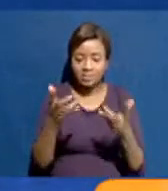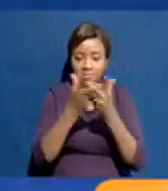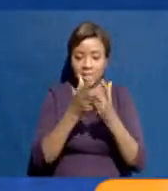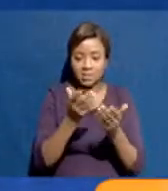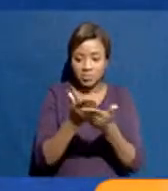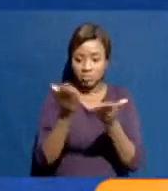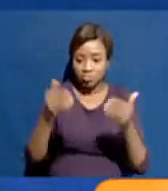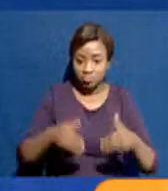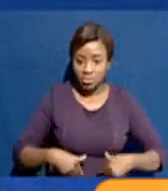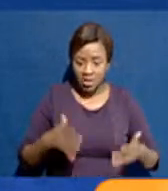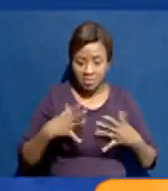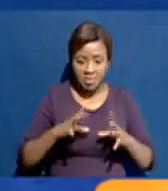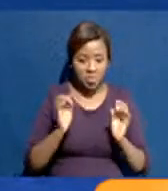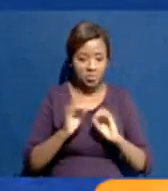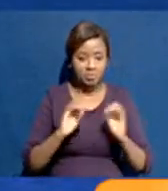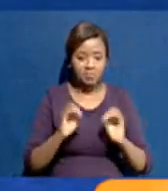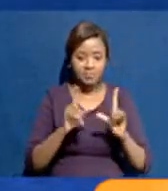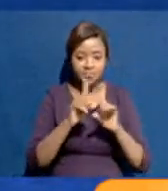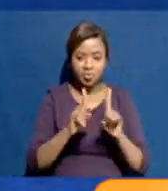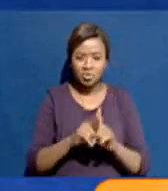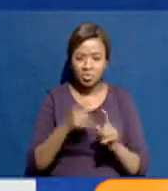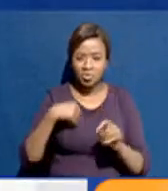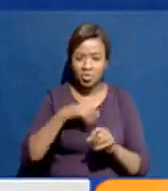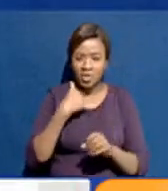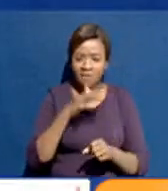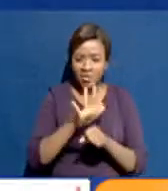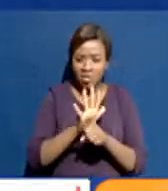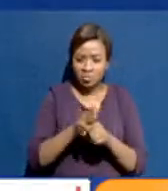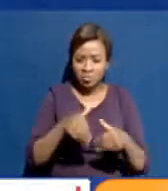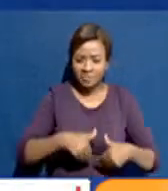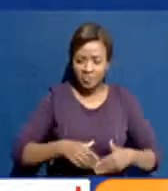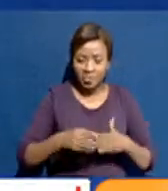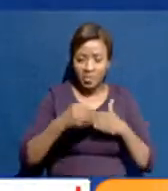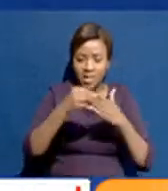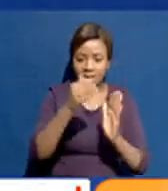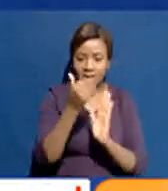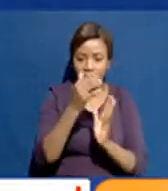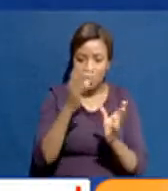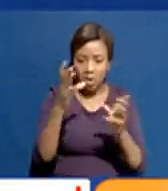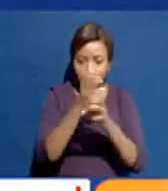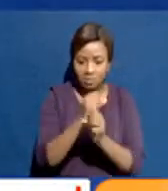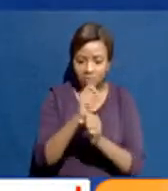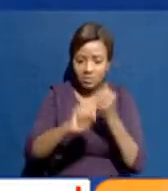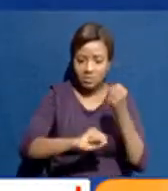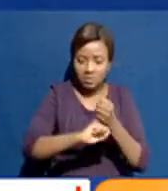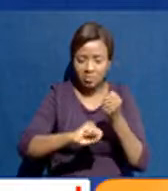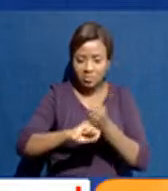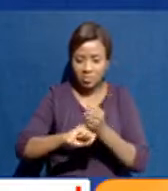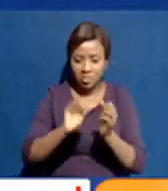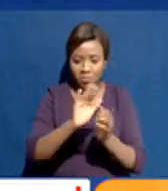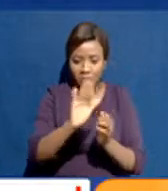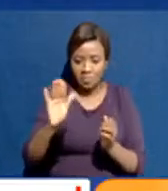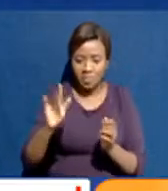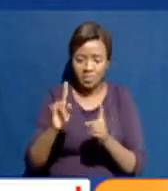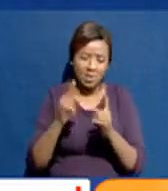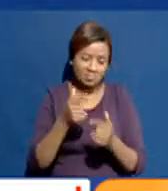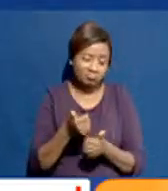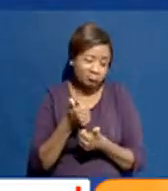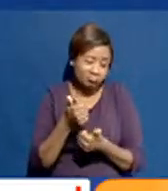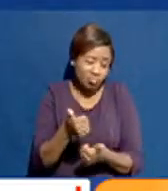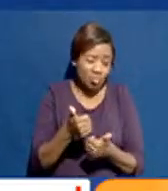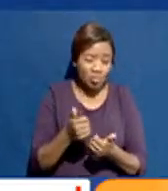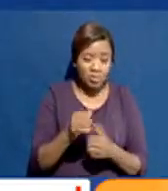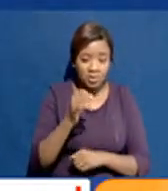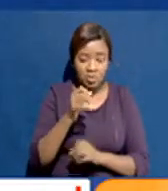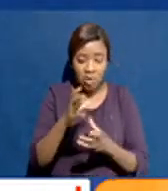of progress. We currently have a lot of youth-led organizations also doing outreaches and also supporting their own peers, which is a great thing, which is a good